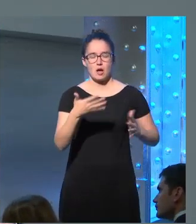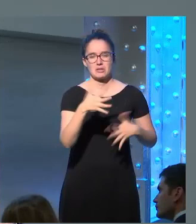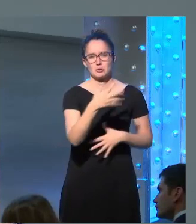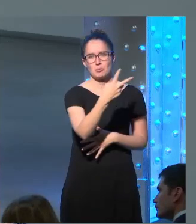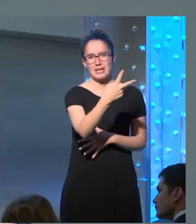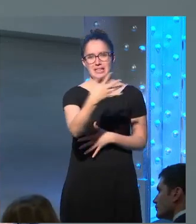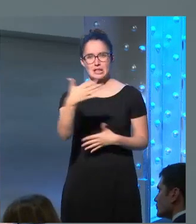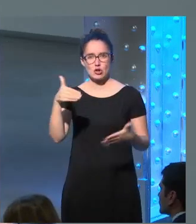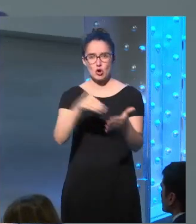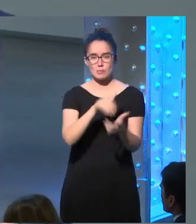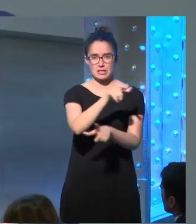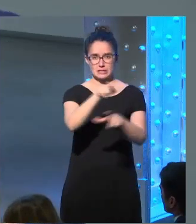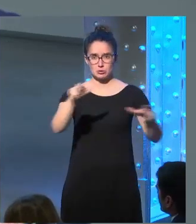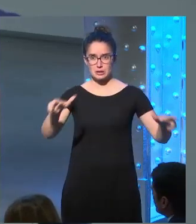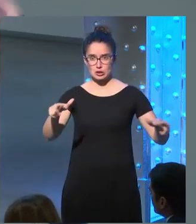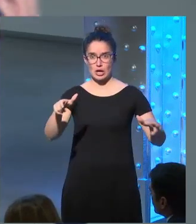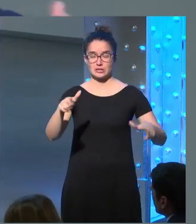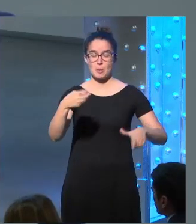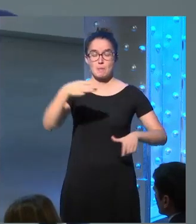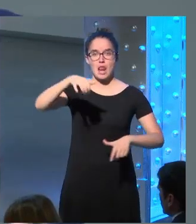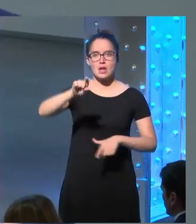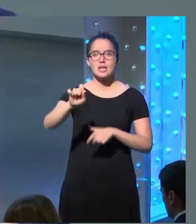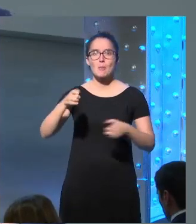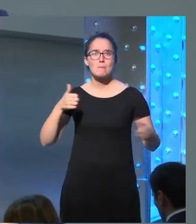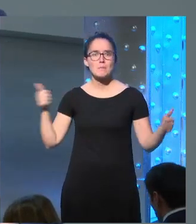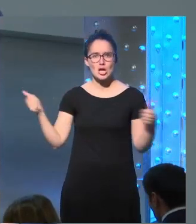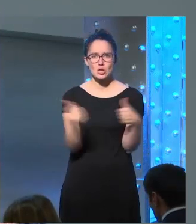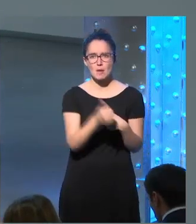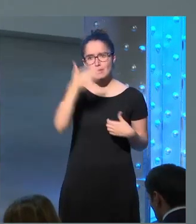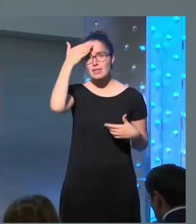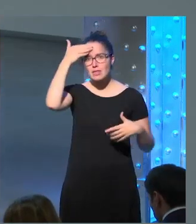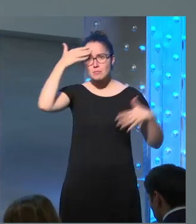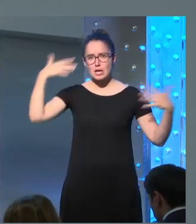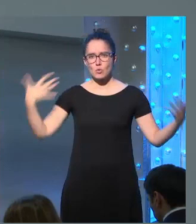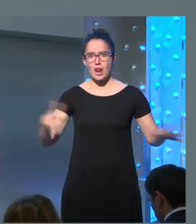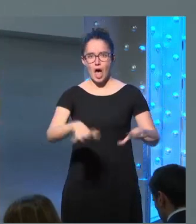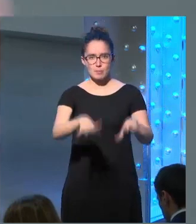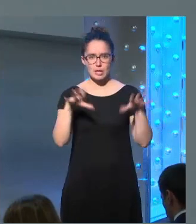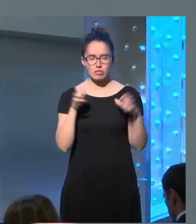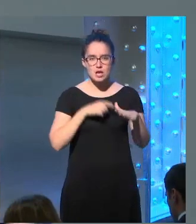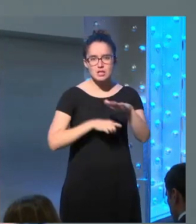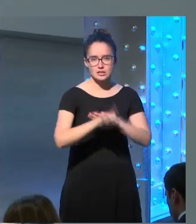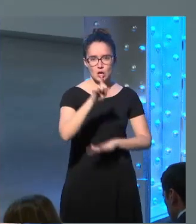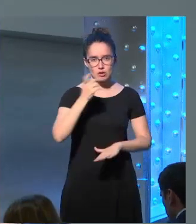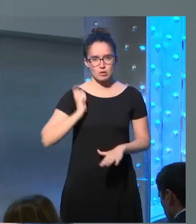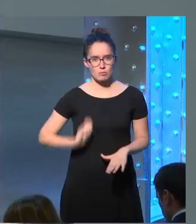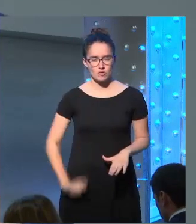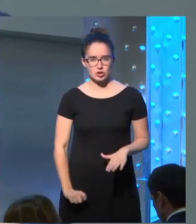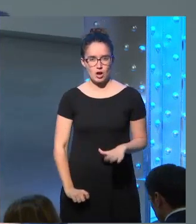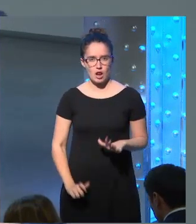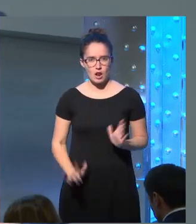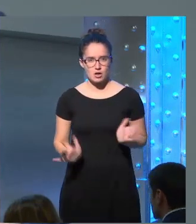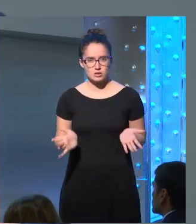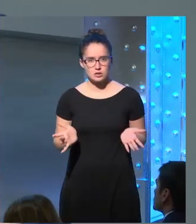presented a study done about 25,000 of those millennials in the world. Their main priority is to keep learning, to